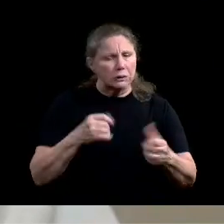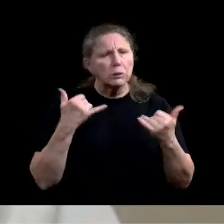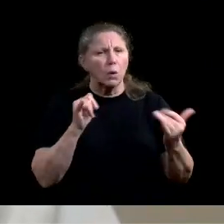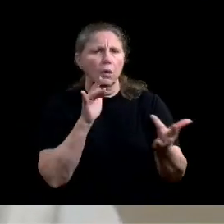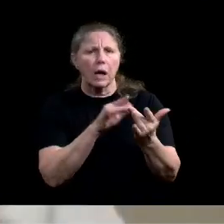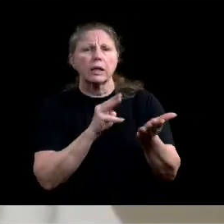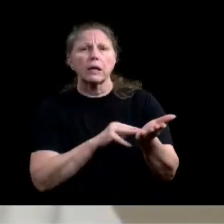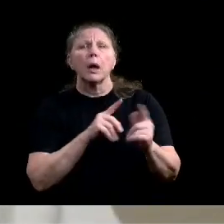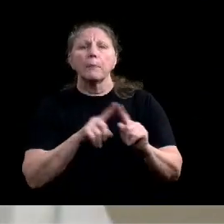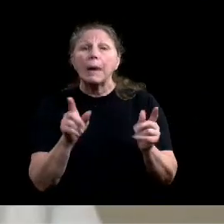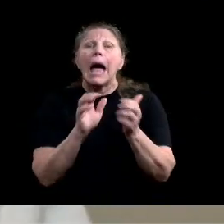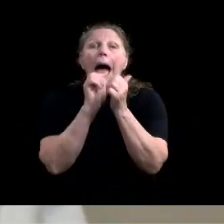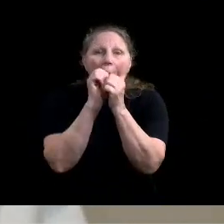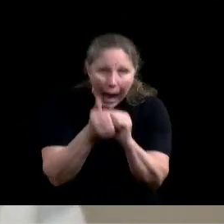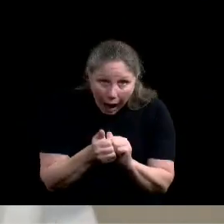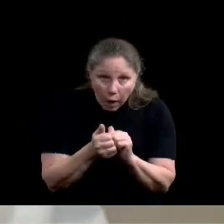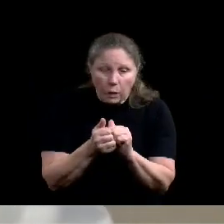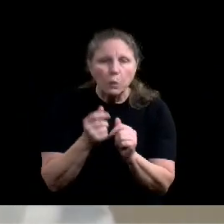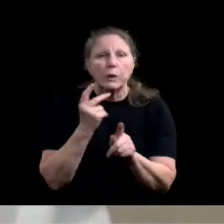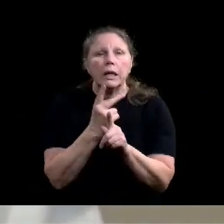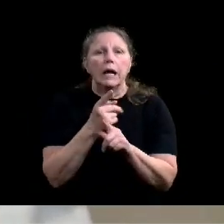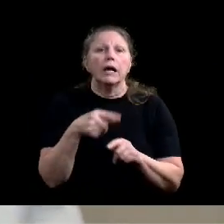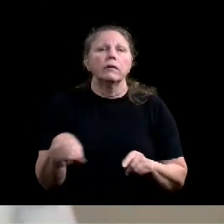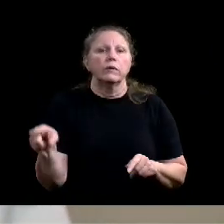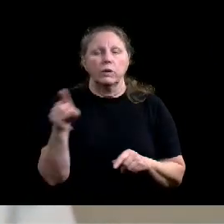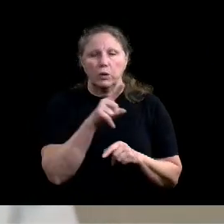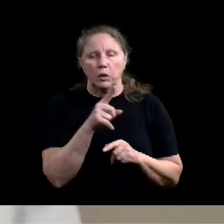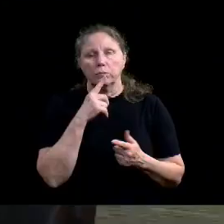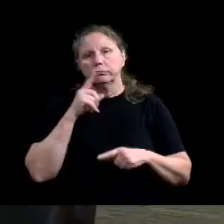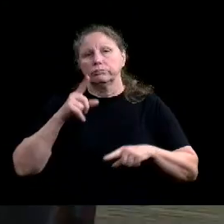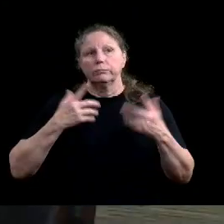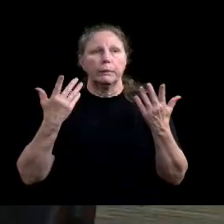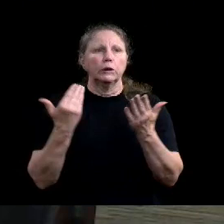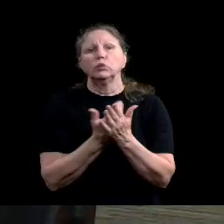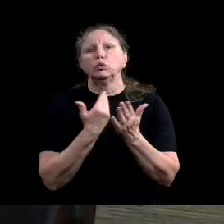with new modalities, given the era that we're in right now.